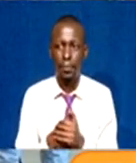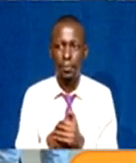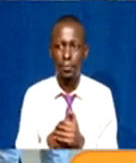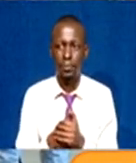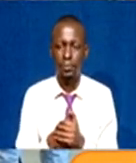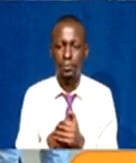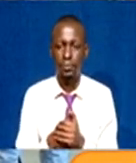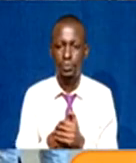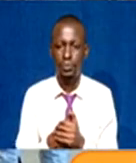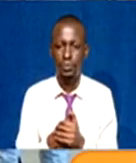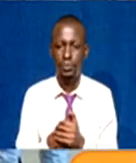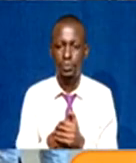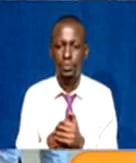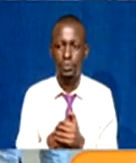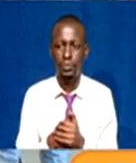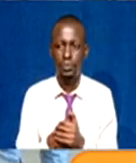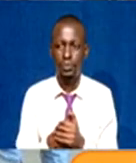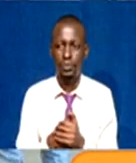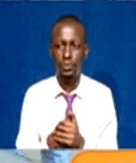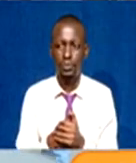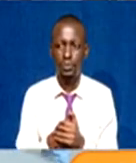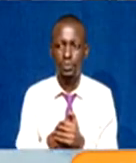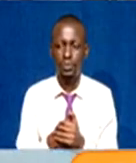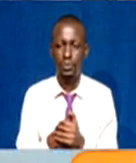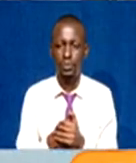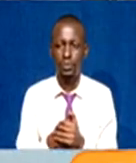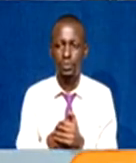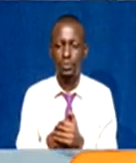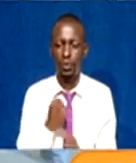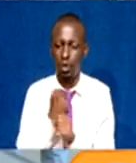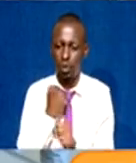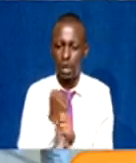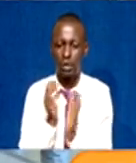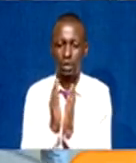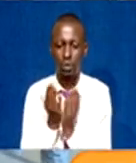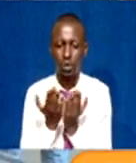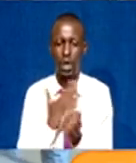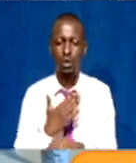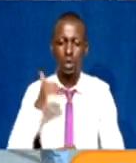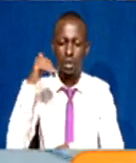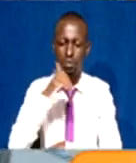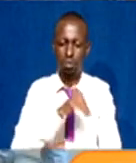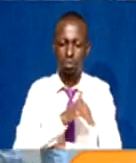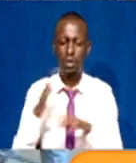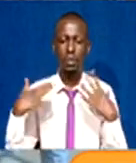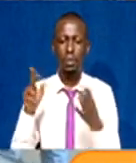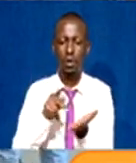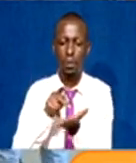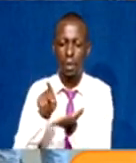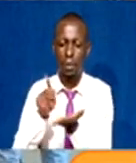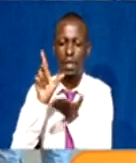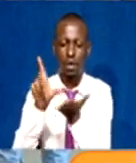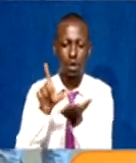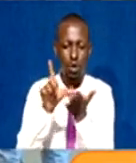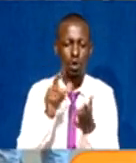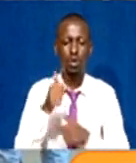book, bad debts has gone down, which means our people have continued to pay their loans